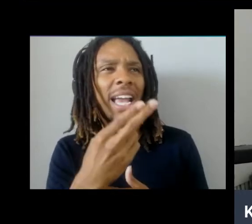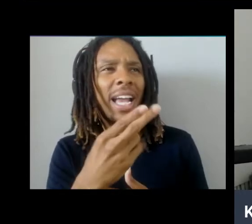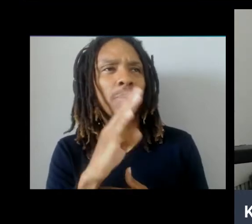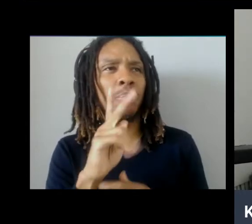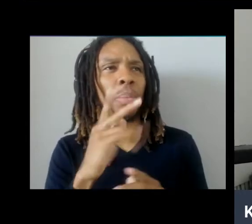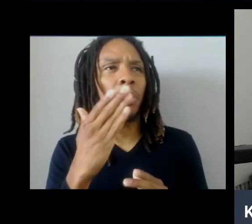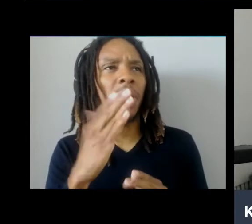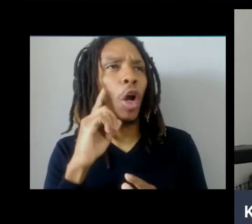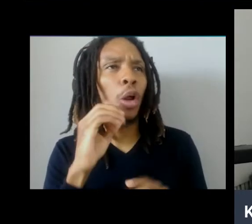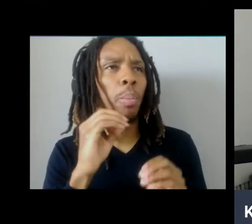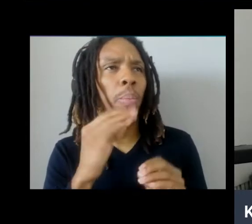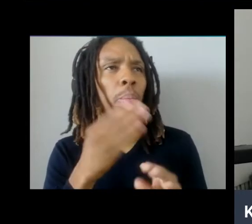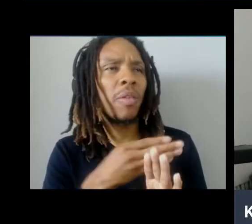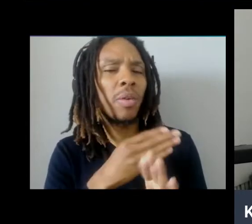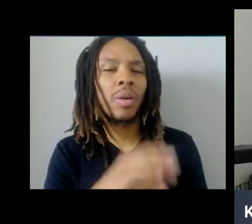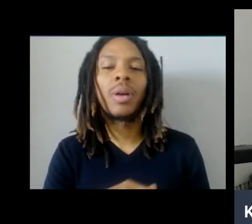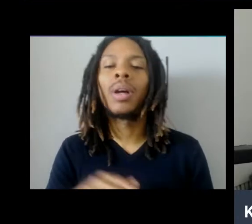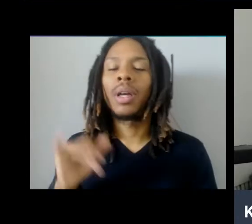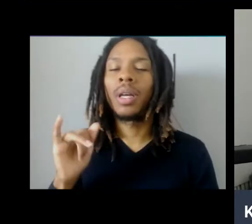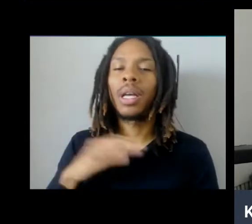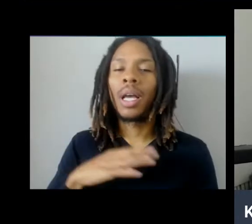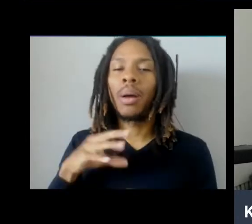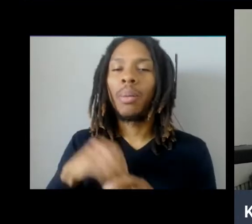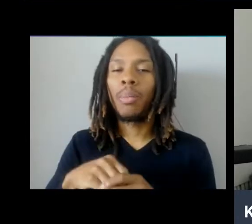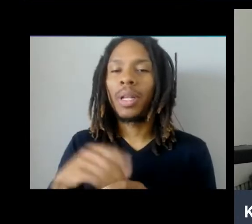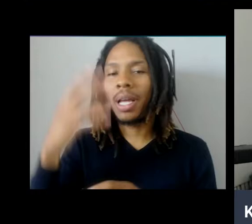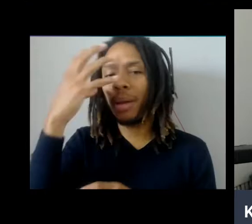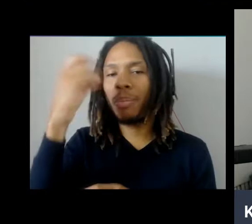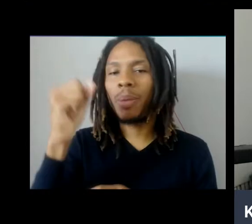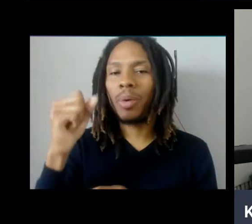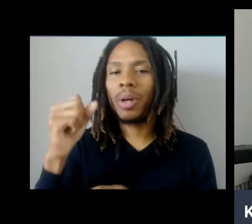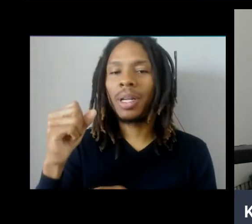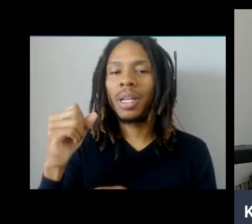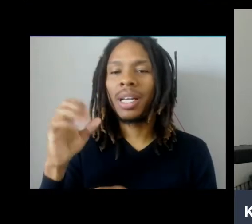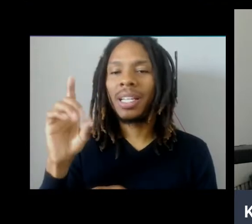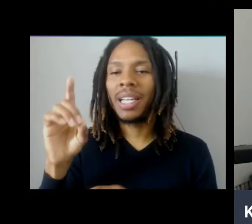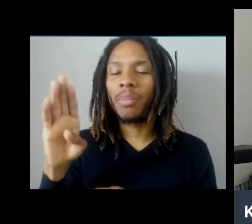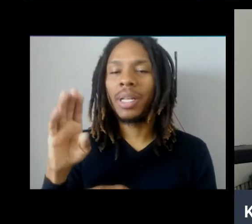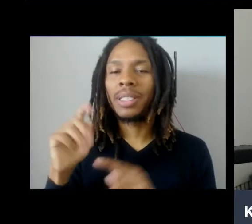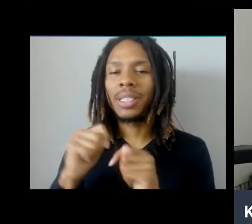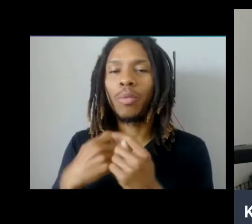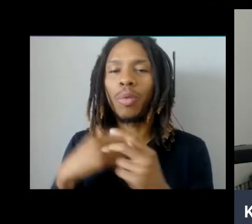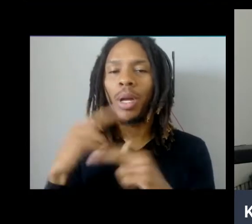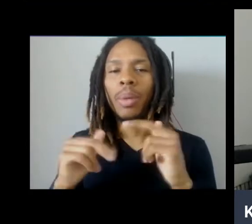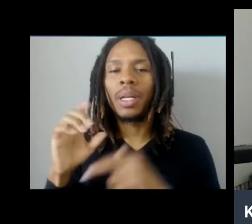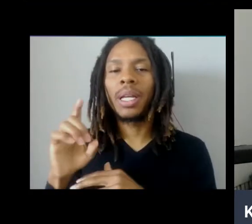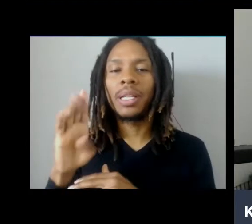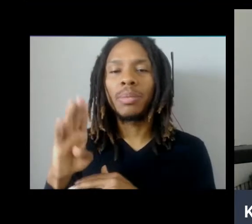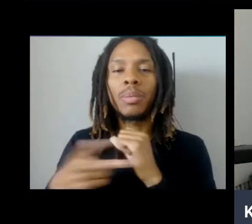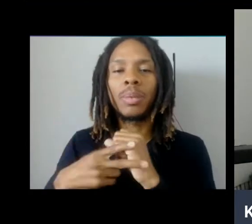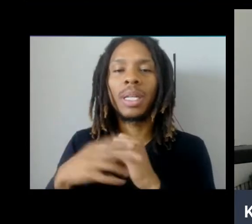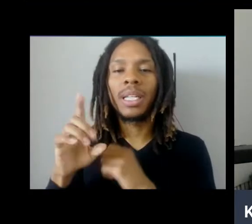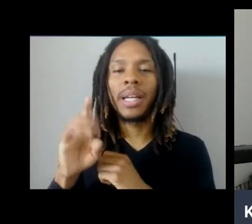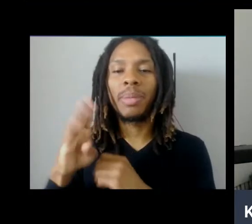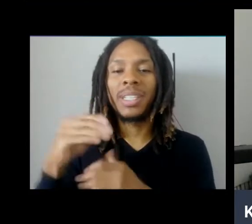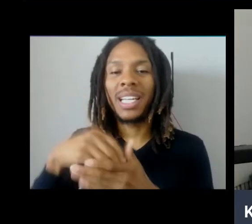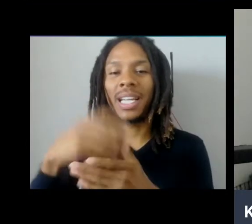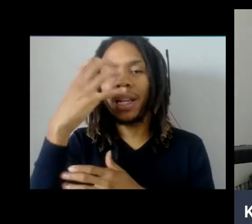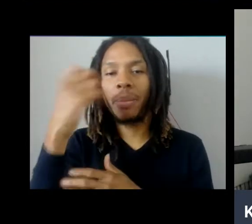Yeah, so as I said, I'm part of the in-memory databases team. So we build databases that keep data in memory or in